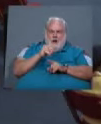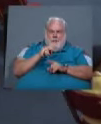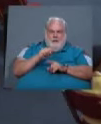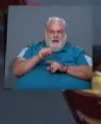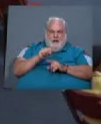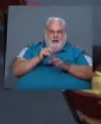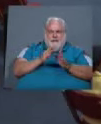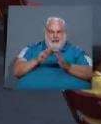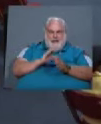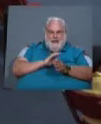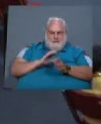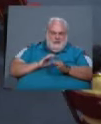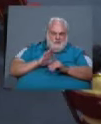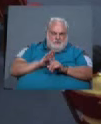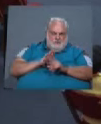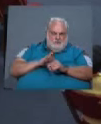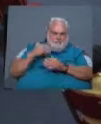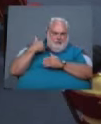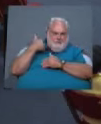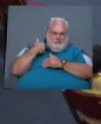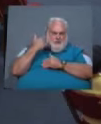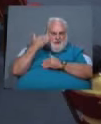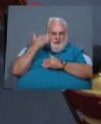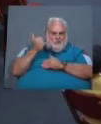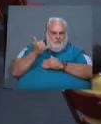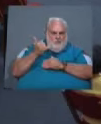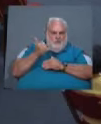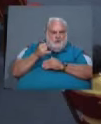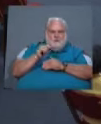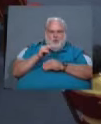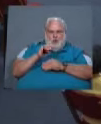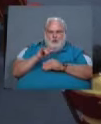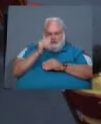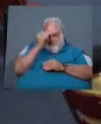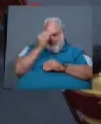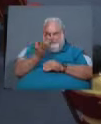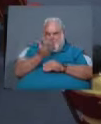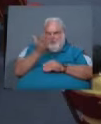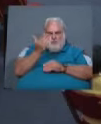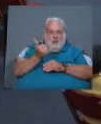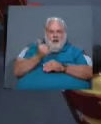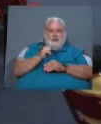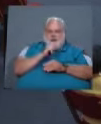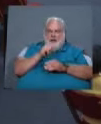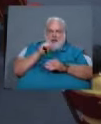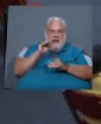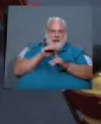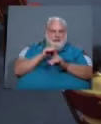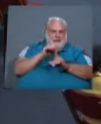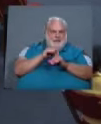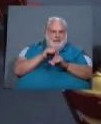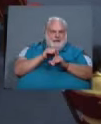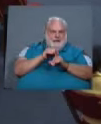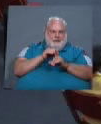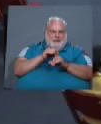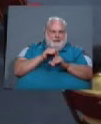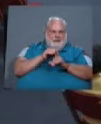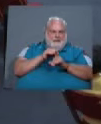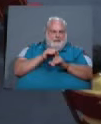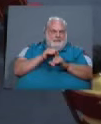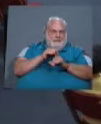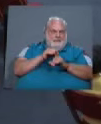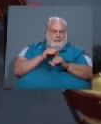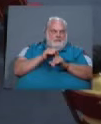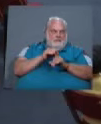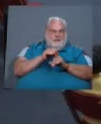It's Planning Commission's responsibility. Now, I want Tony to come and tell them that he did not receive